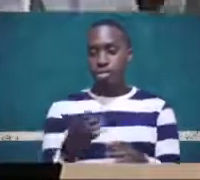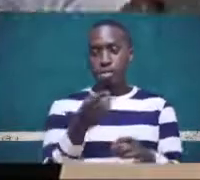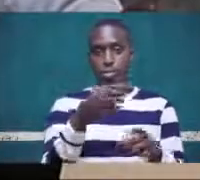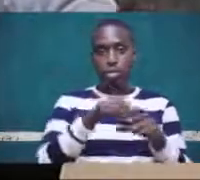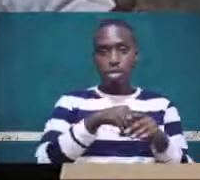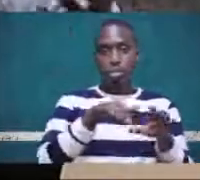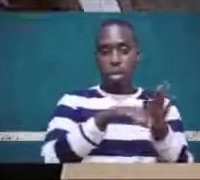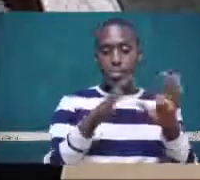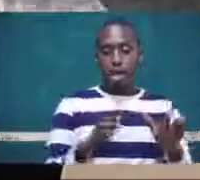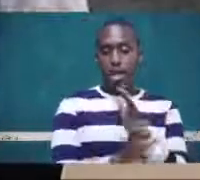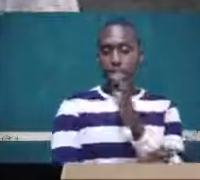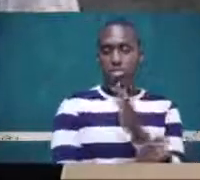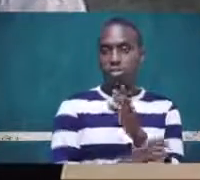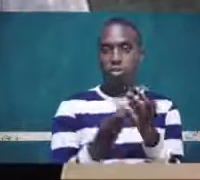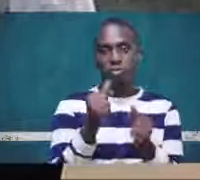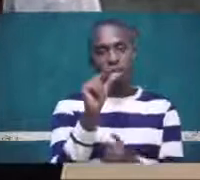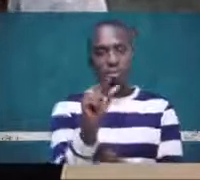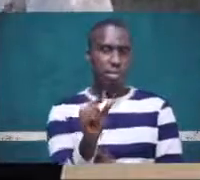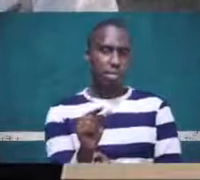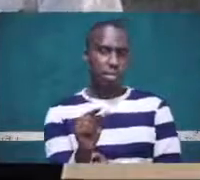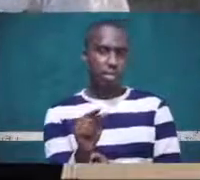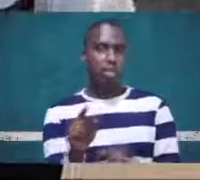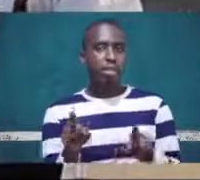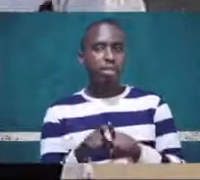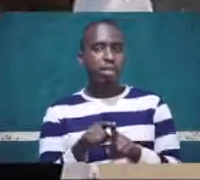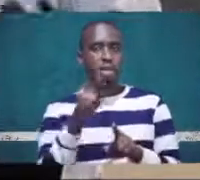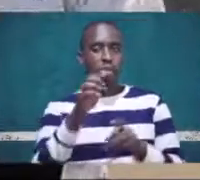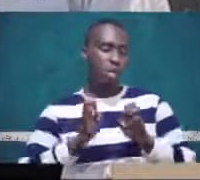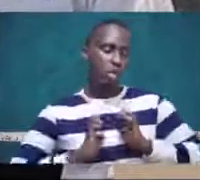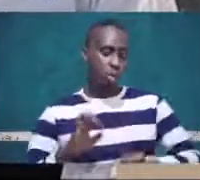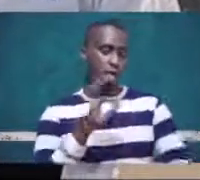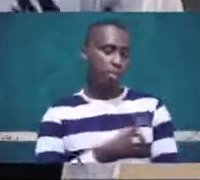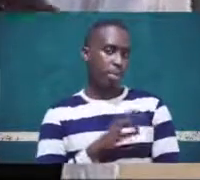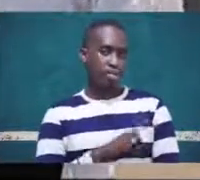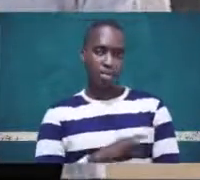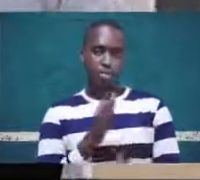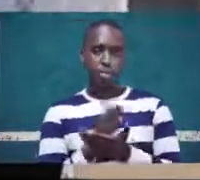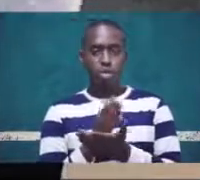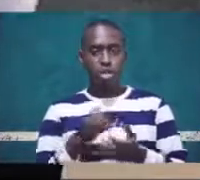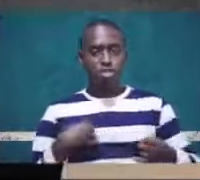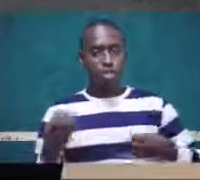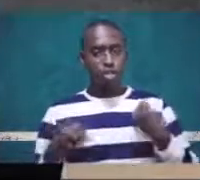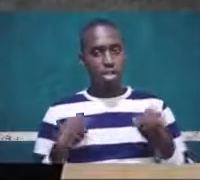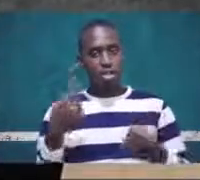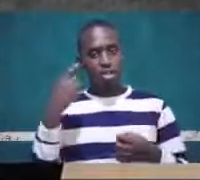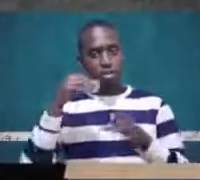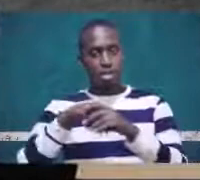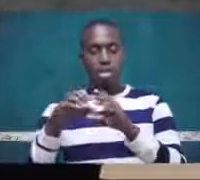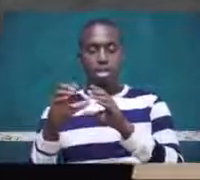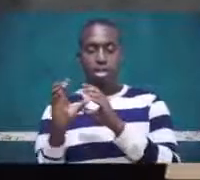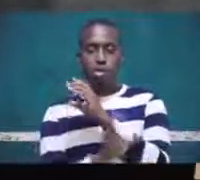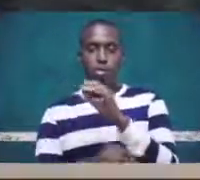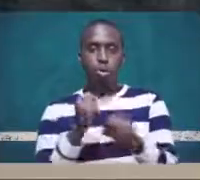member countries at a low cost. It is also an economic benefit that is enjoyed by countries trading